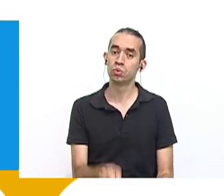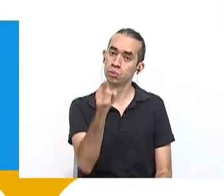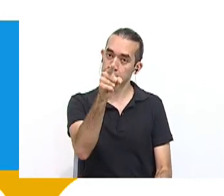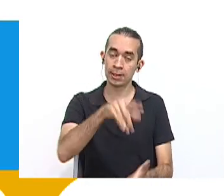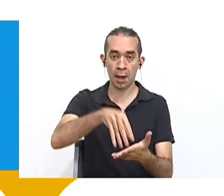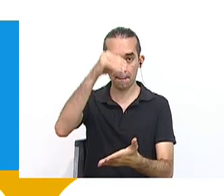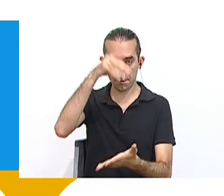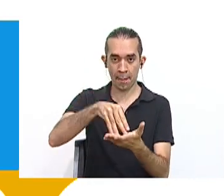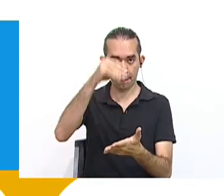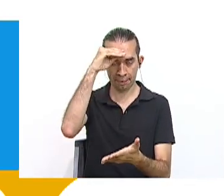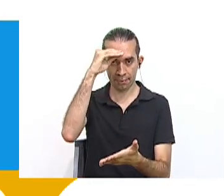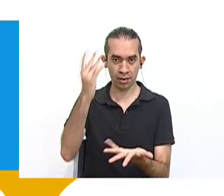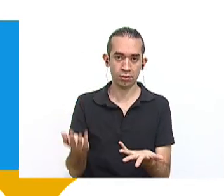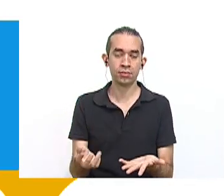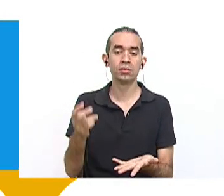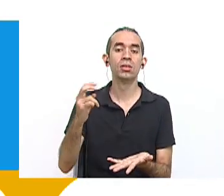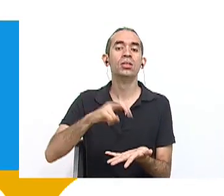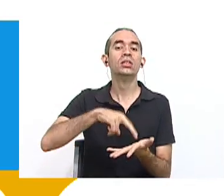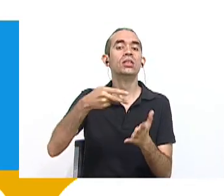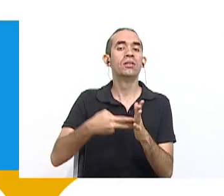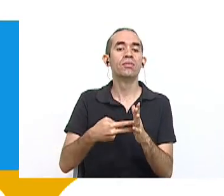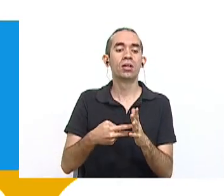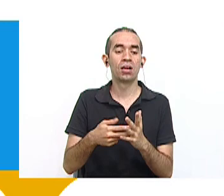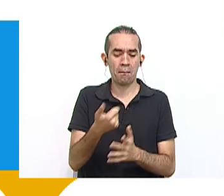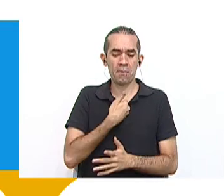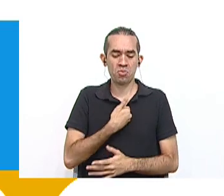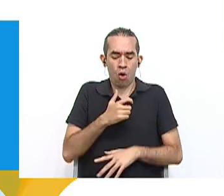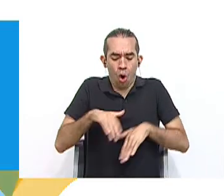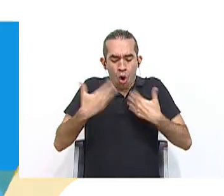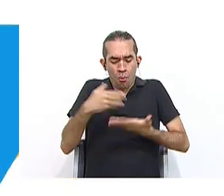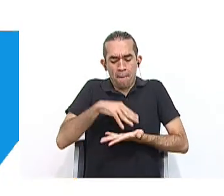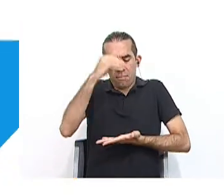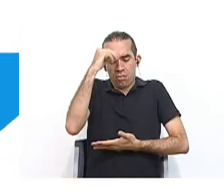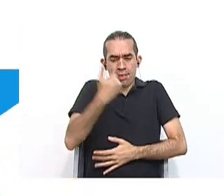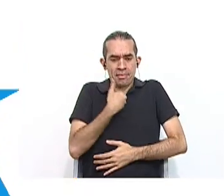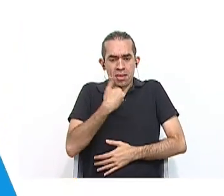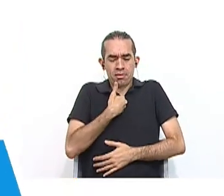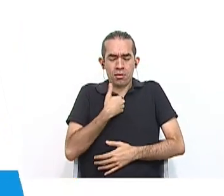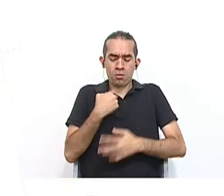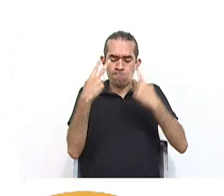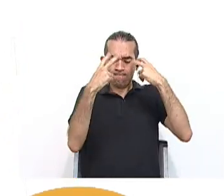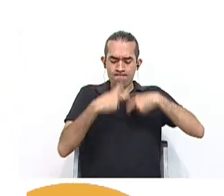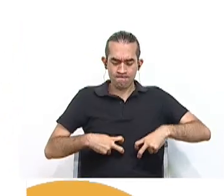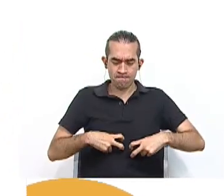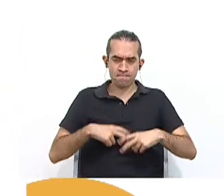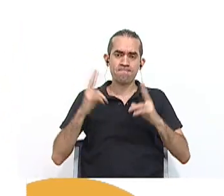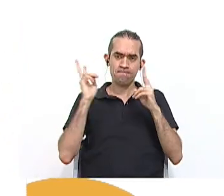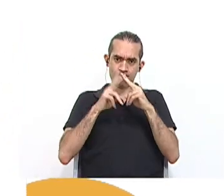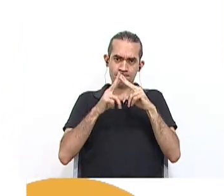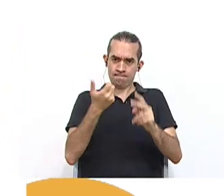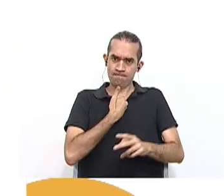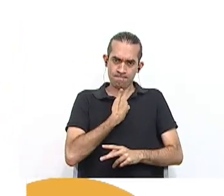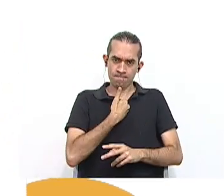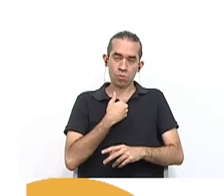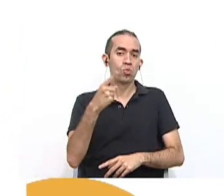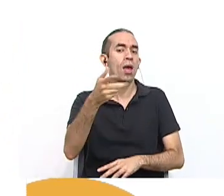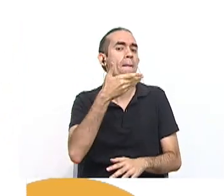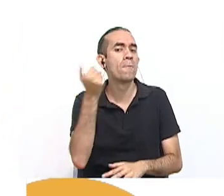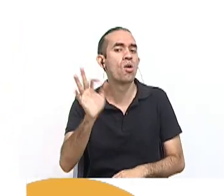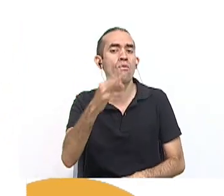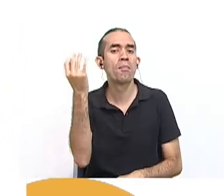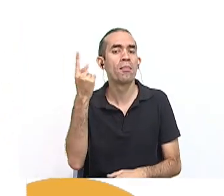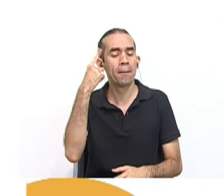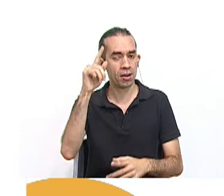we need to learn to learn ourselves and get to know ourselves, right? So how can you be a better English